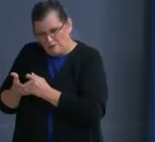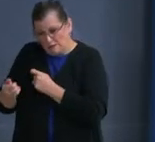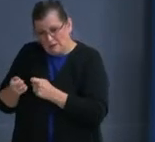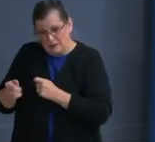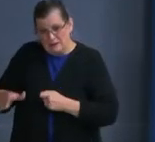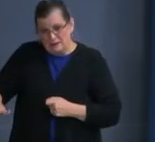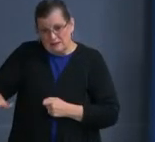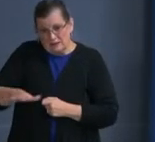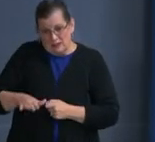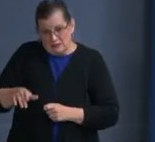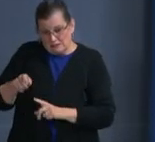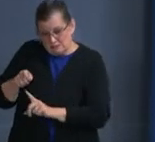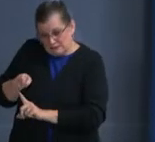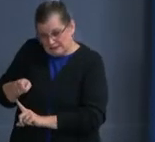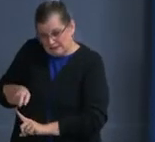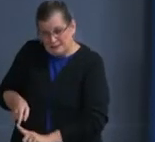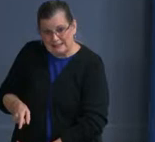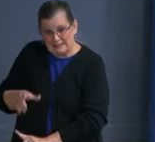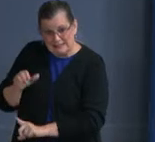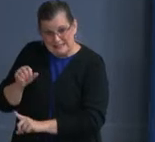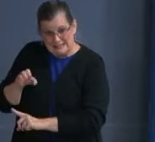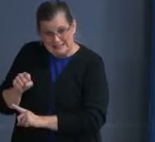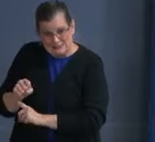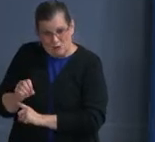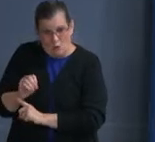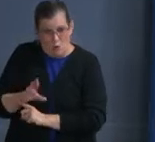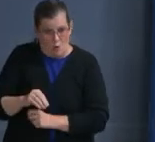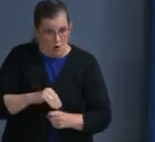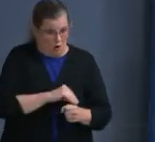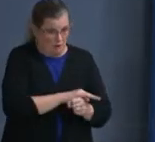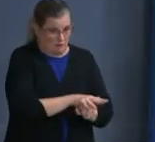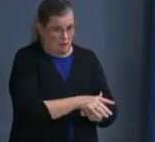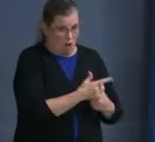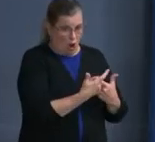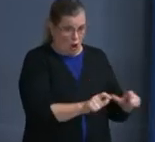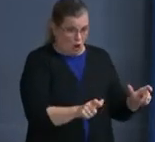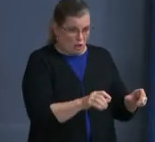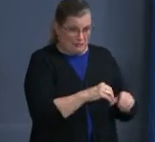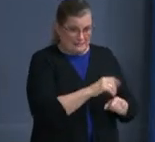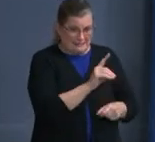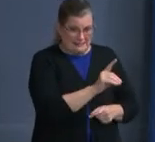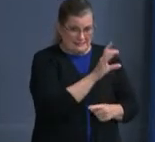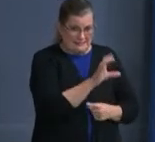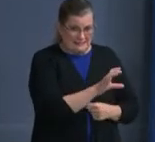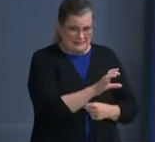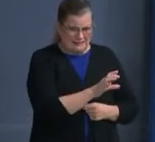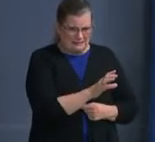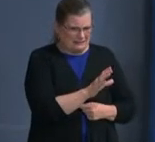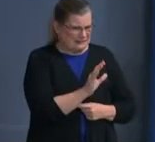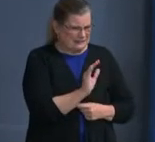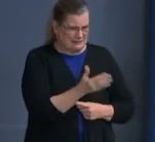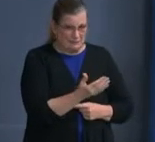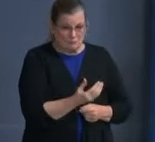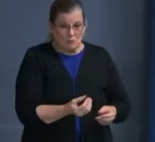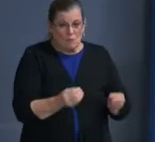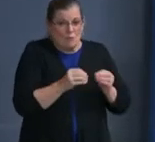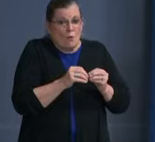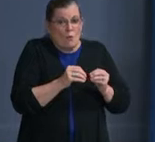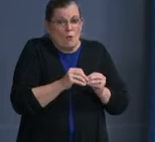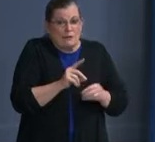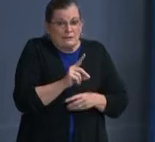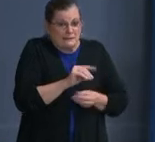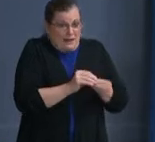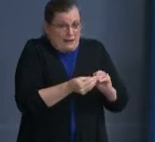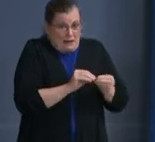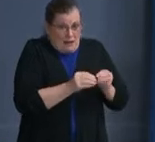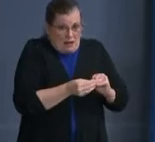specific case or the pandemic at large in the district, and just getting more data points that we can report